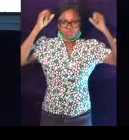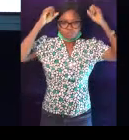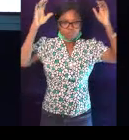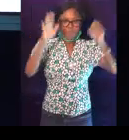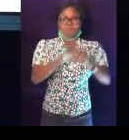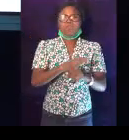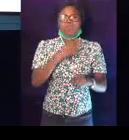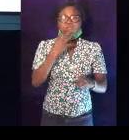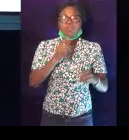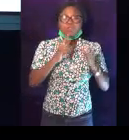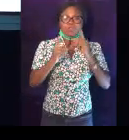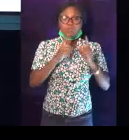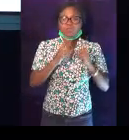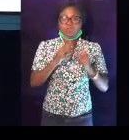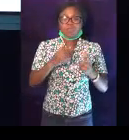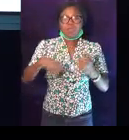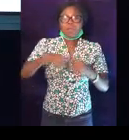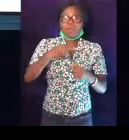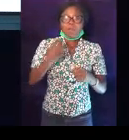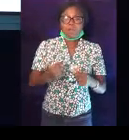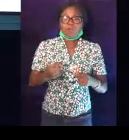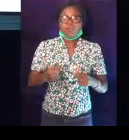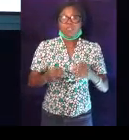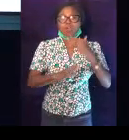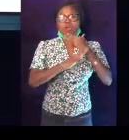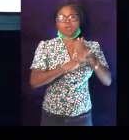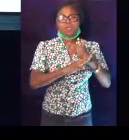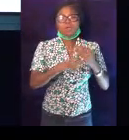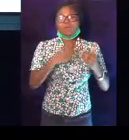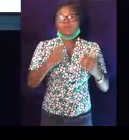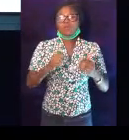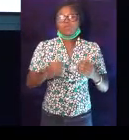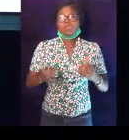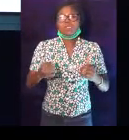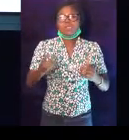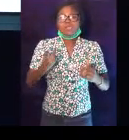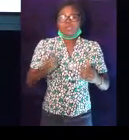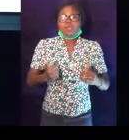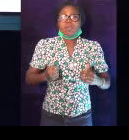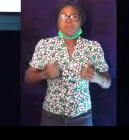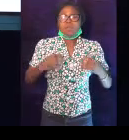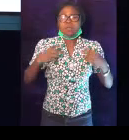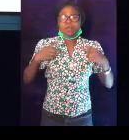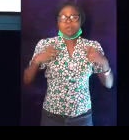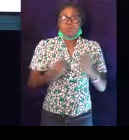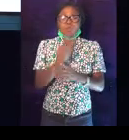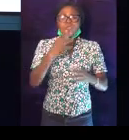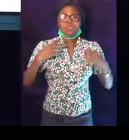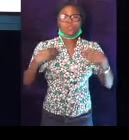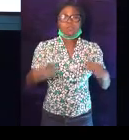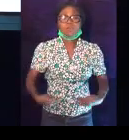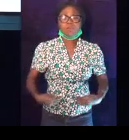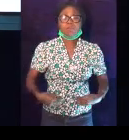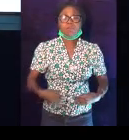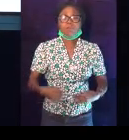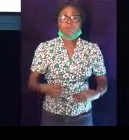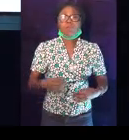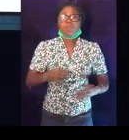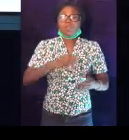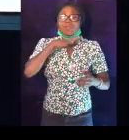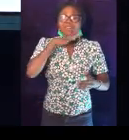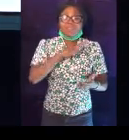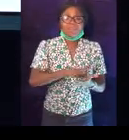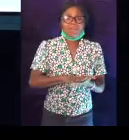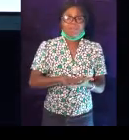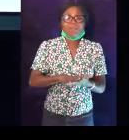have successfully talked about the obstacles to physical development in youth, where we talked about heredity, we talked